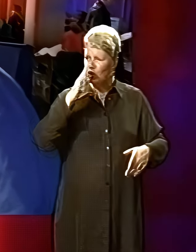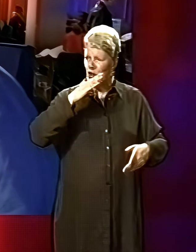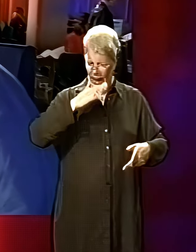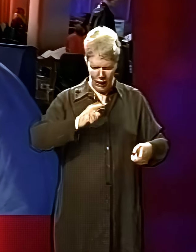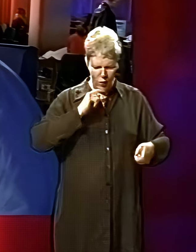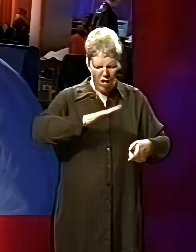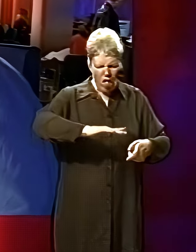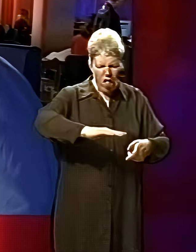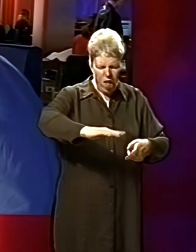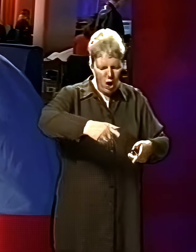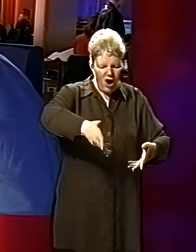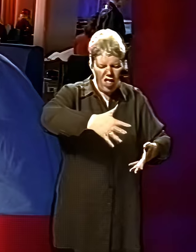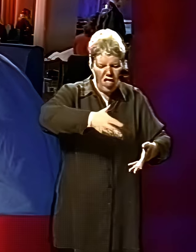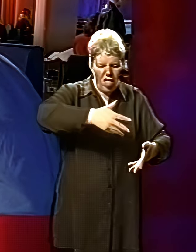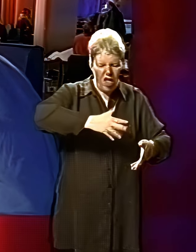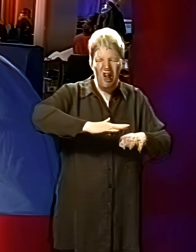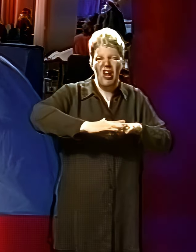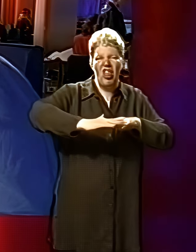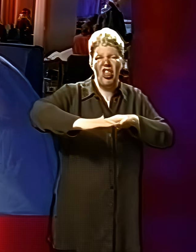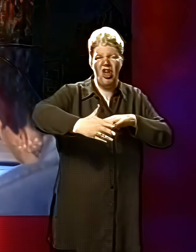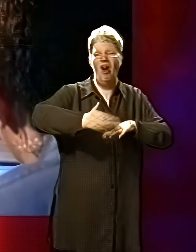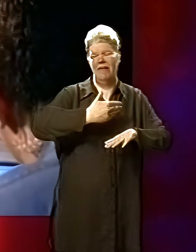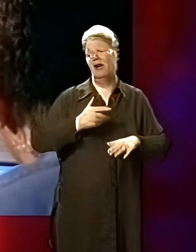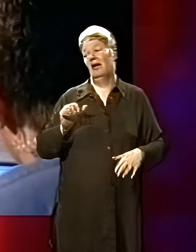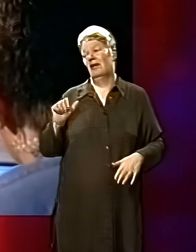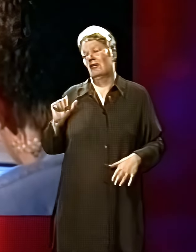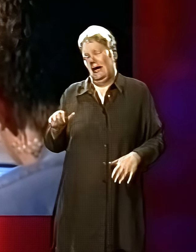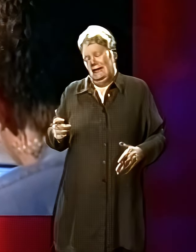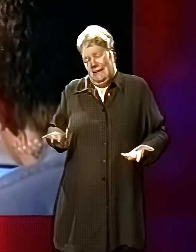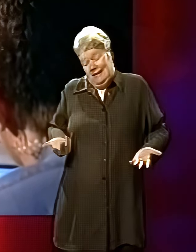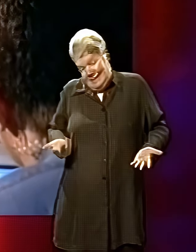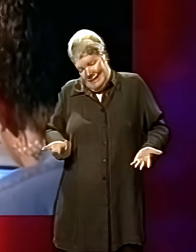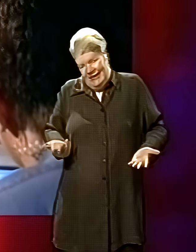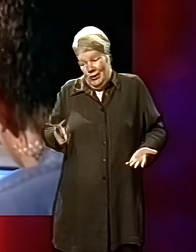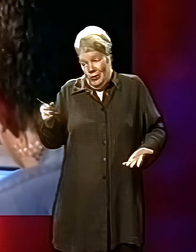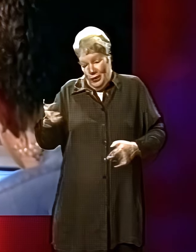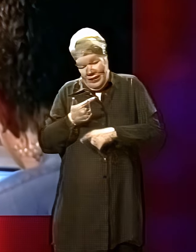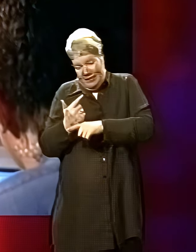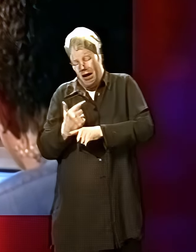due. Indeed, thank you. Clearly, we're disappointed with your findings.